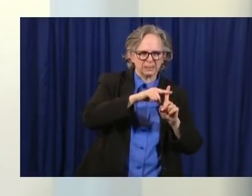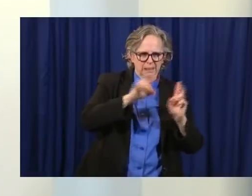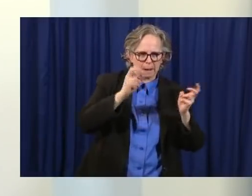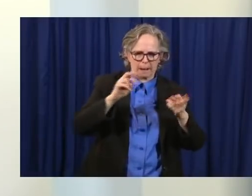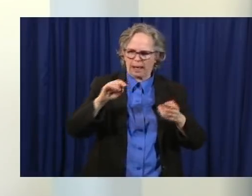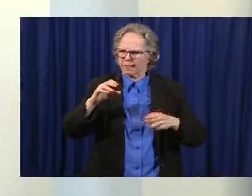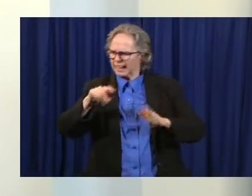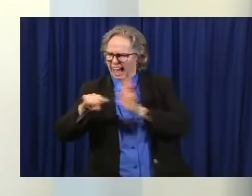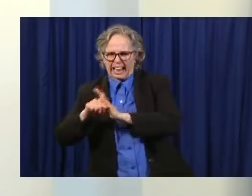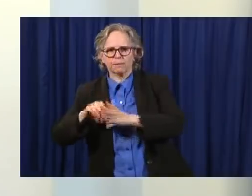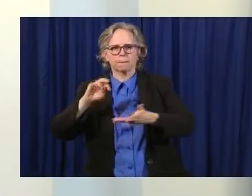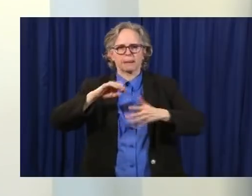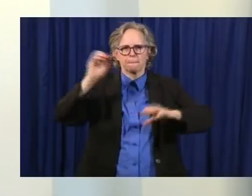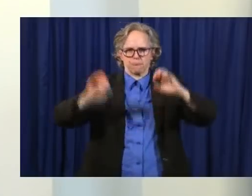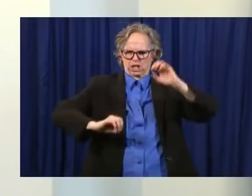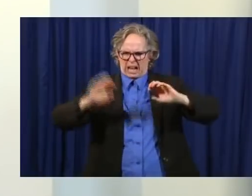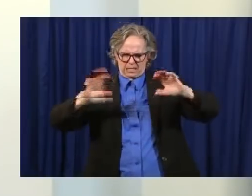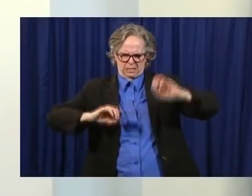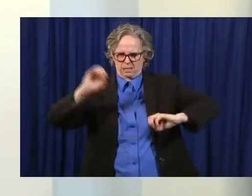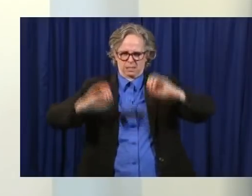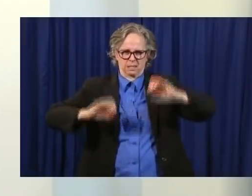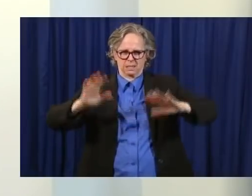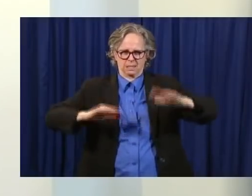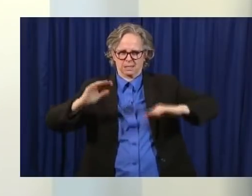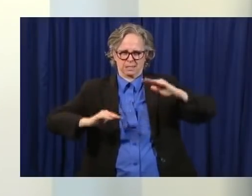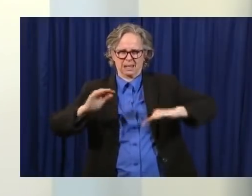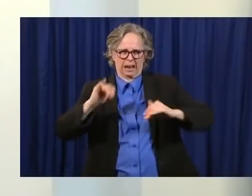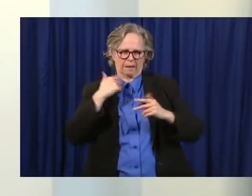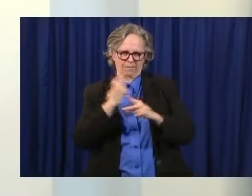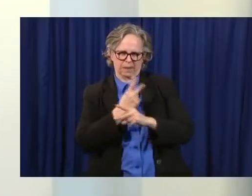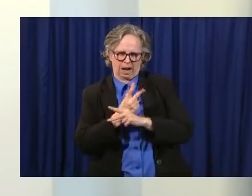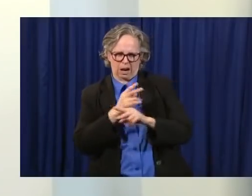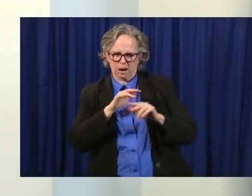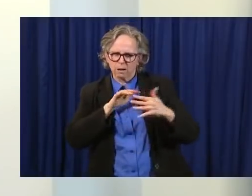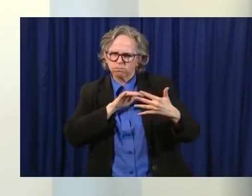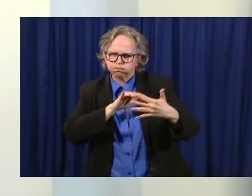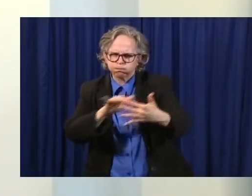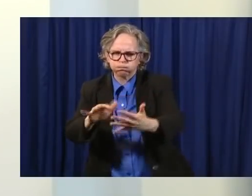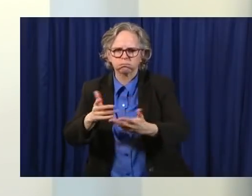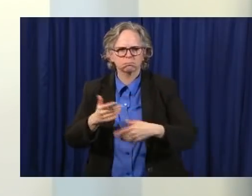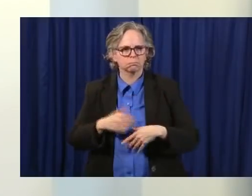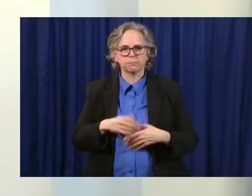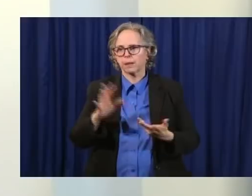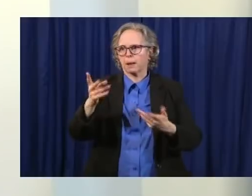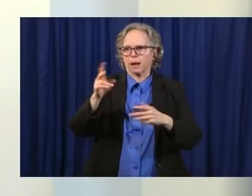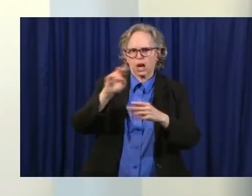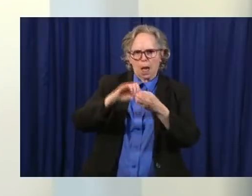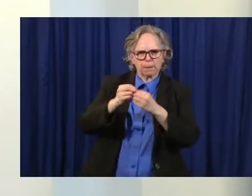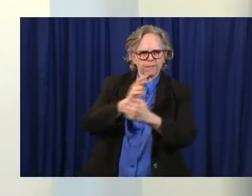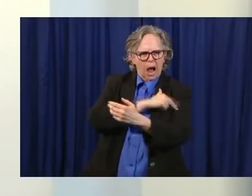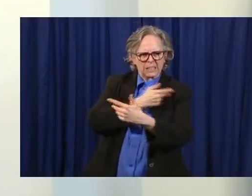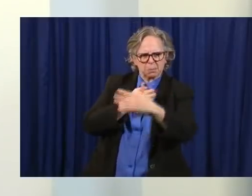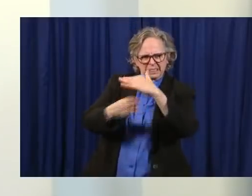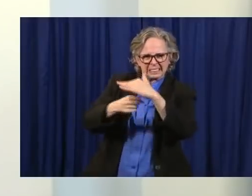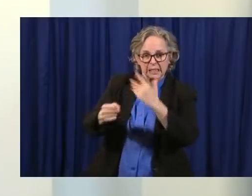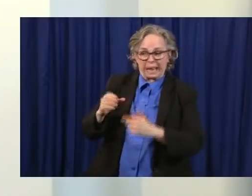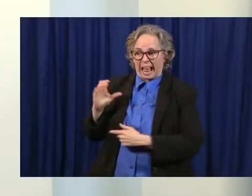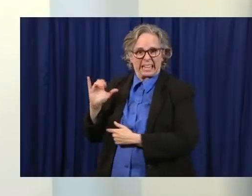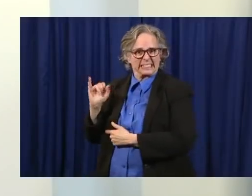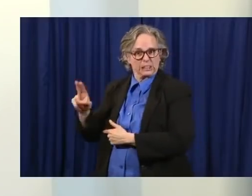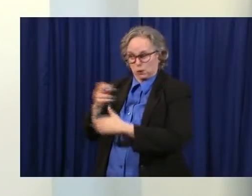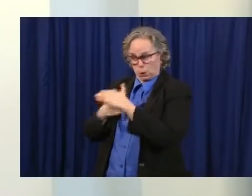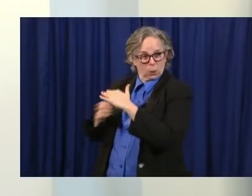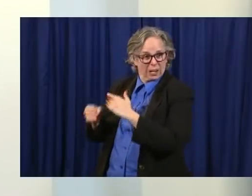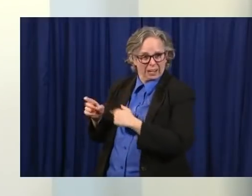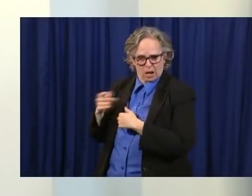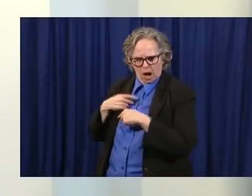very important number. But we have all sorts of things we're watching. We're watching hospitalizations, ICU for COVID specific. We're